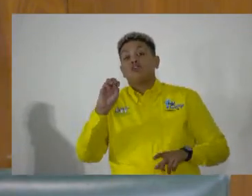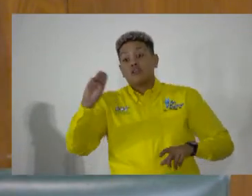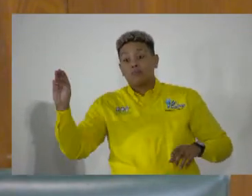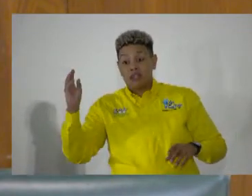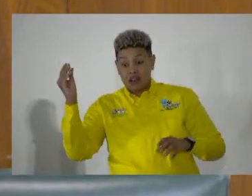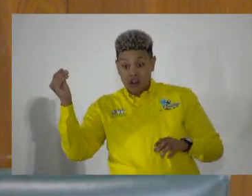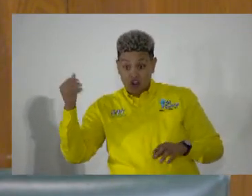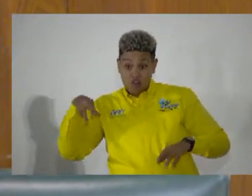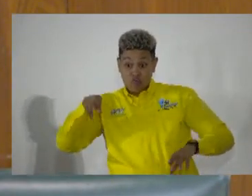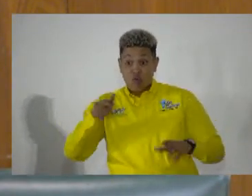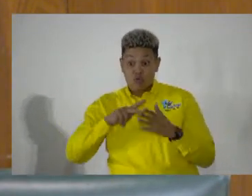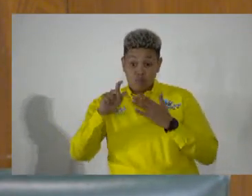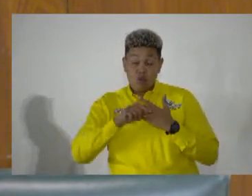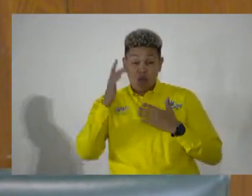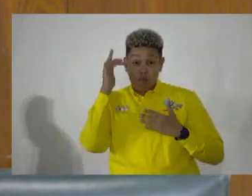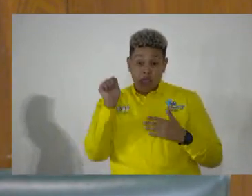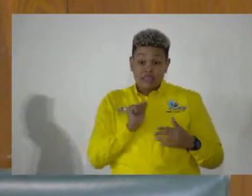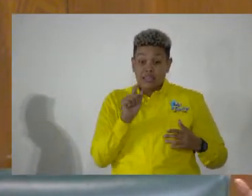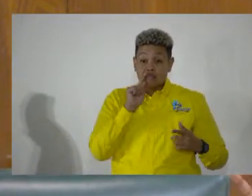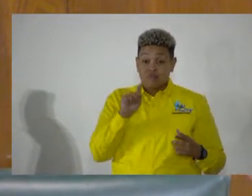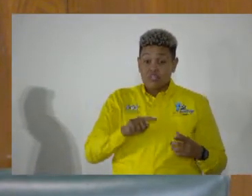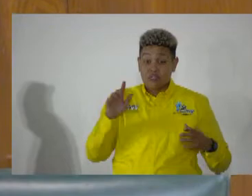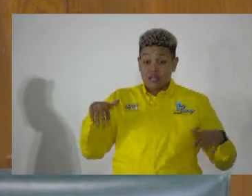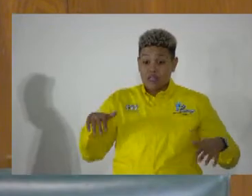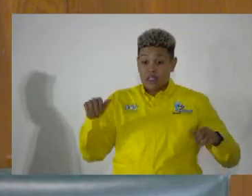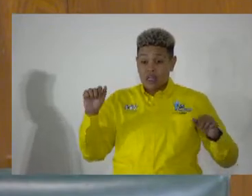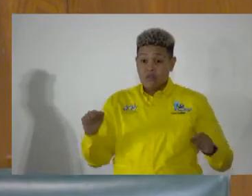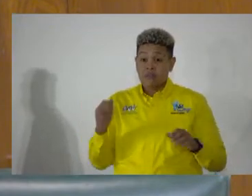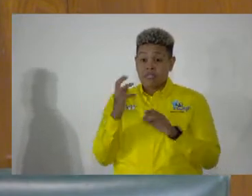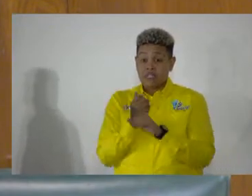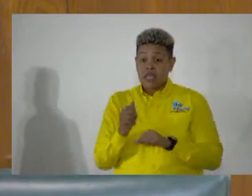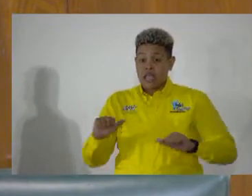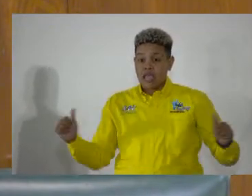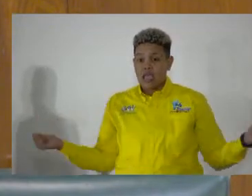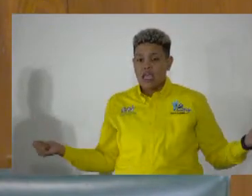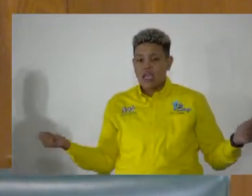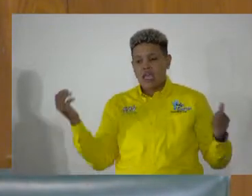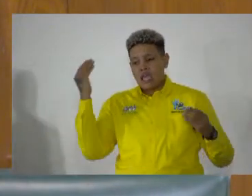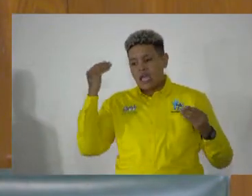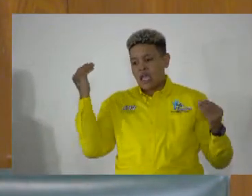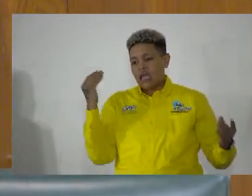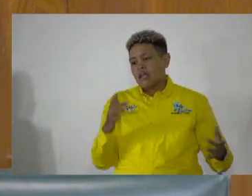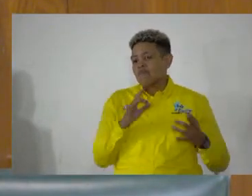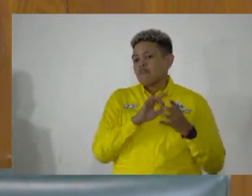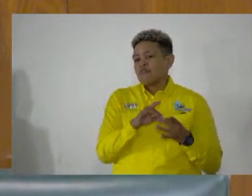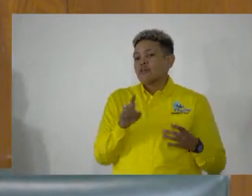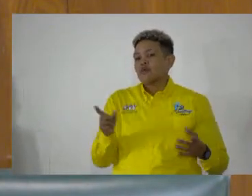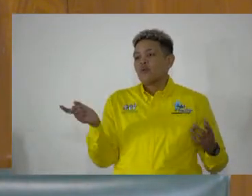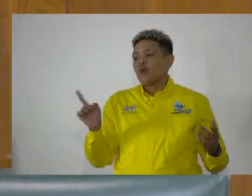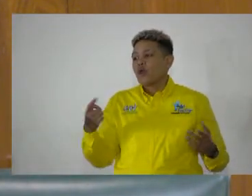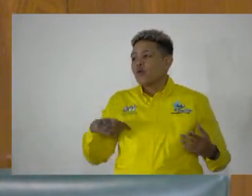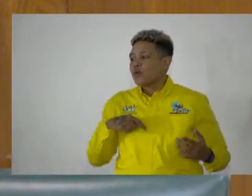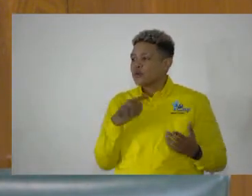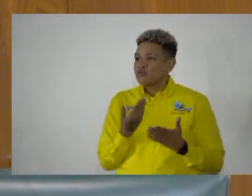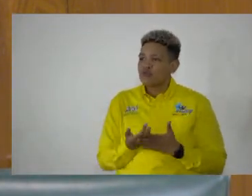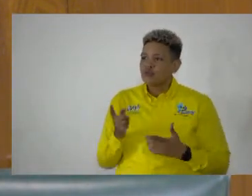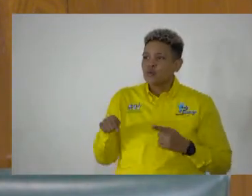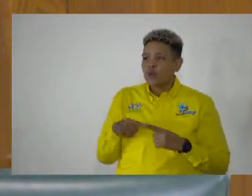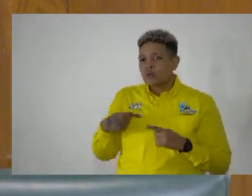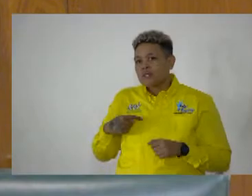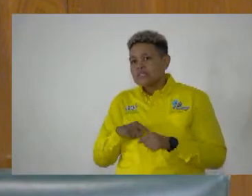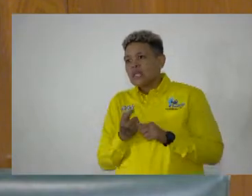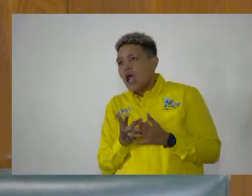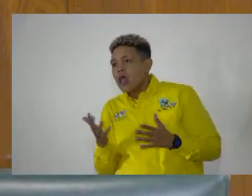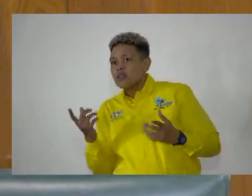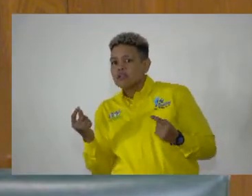road program, because I am totally unable to get any information about where we are, when we start, and all